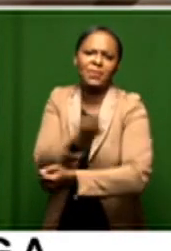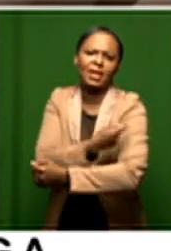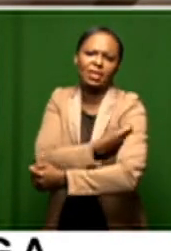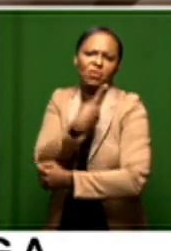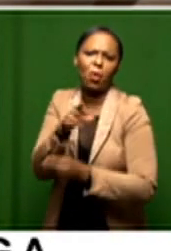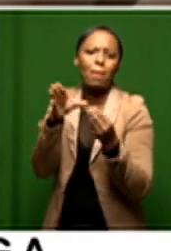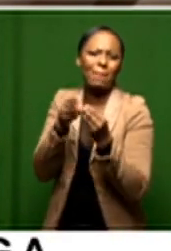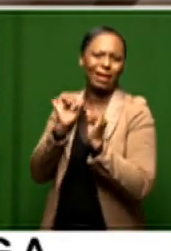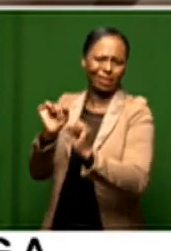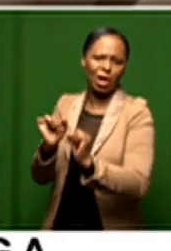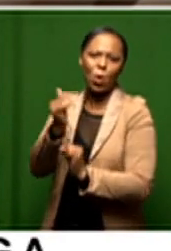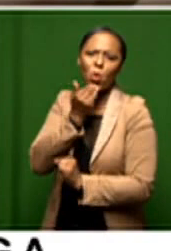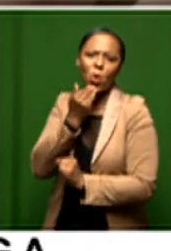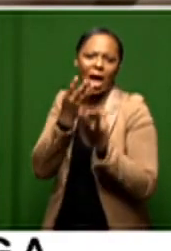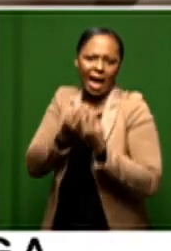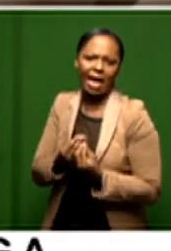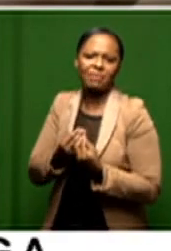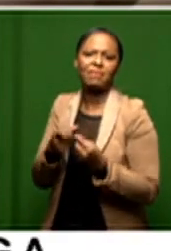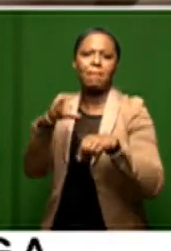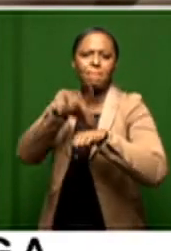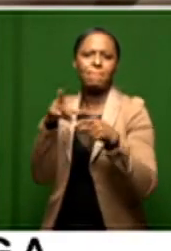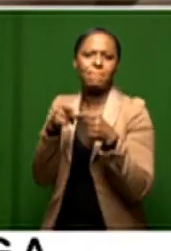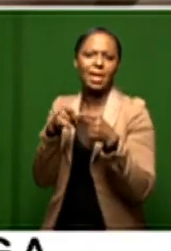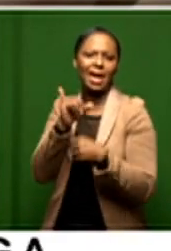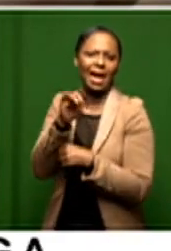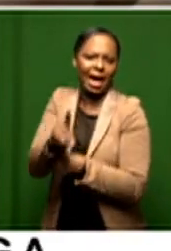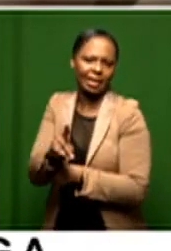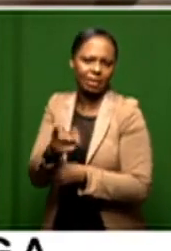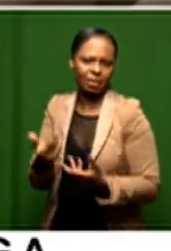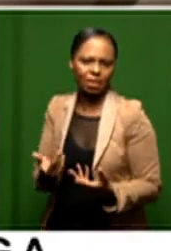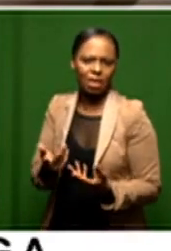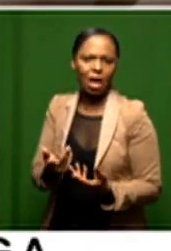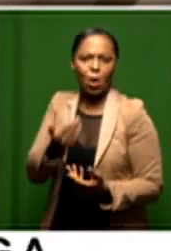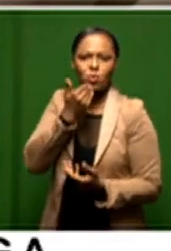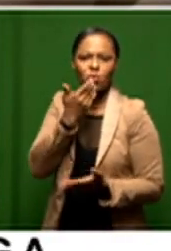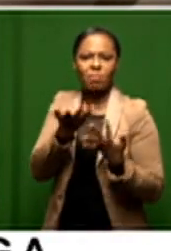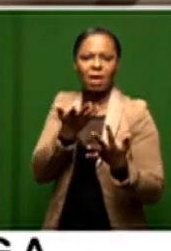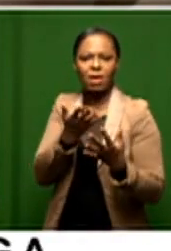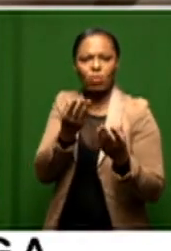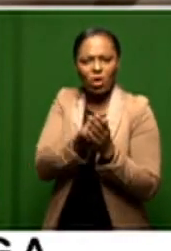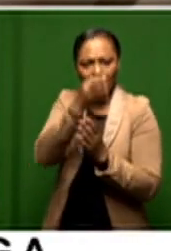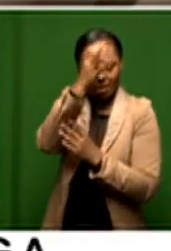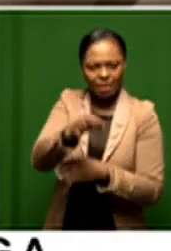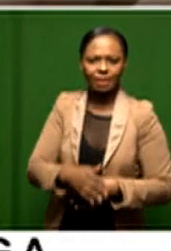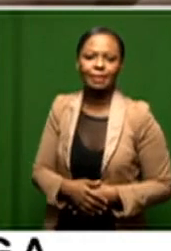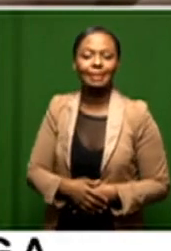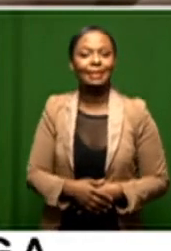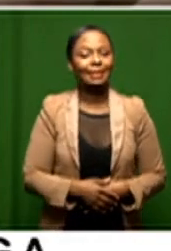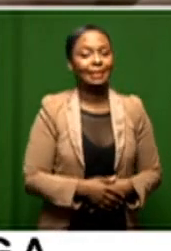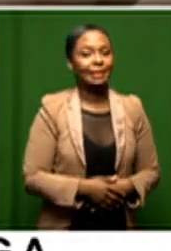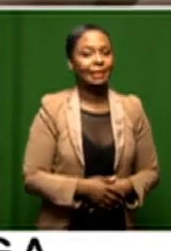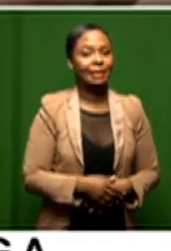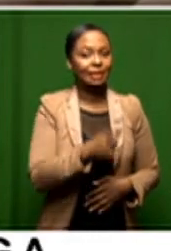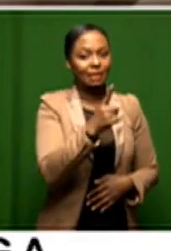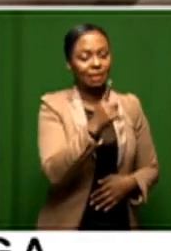your members prior to this deal with government? It shouldn't only be the skeptics asking that question. I mean, I think